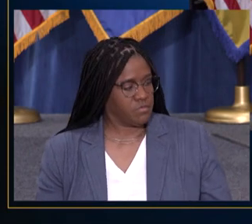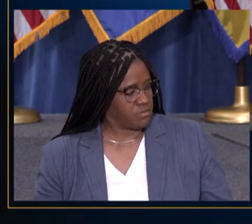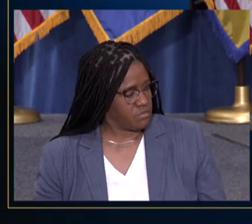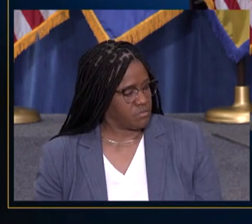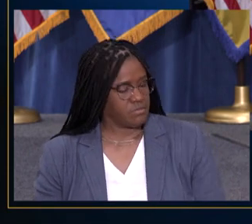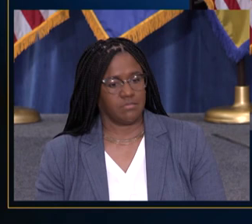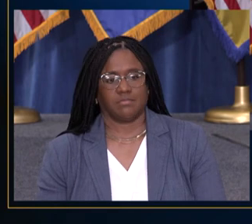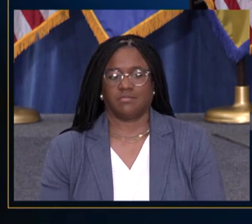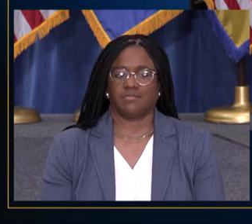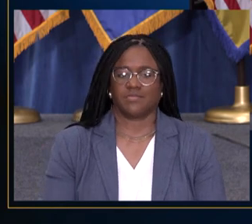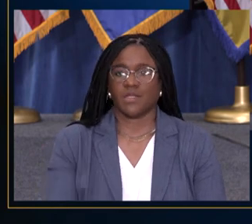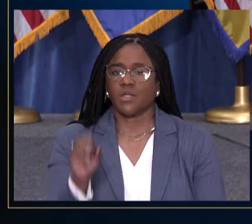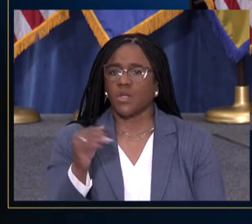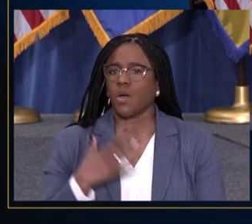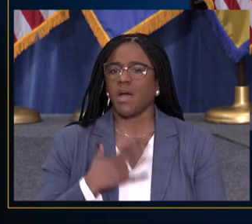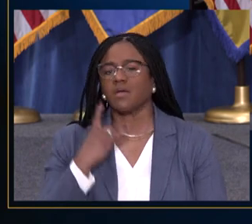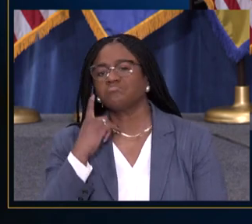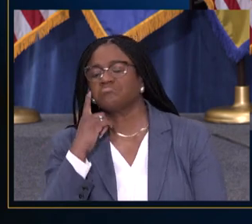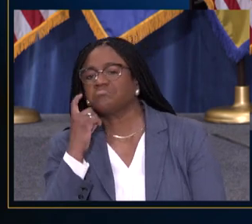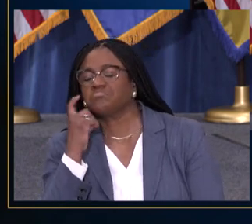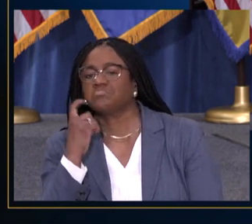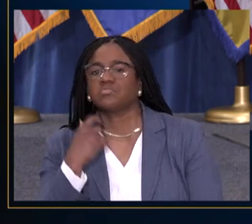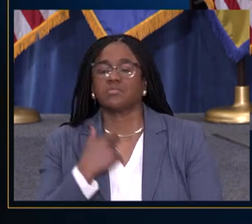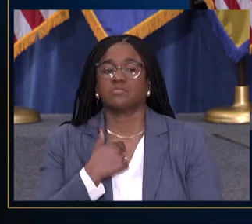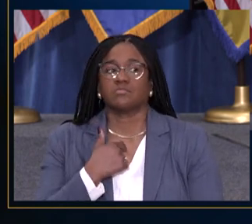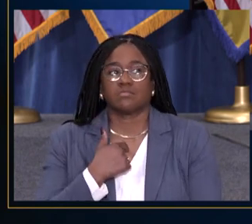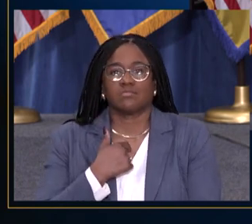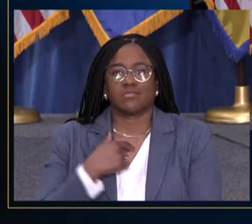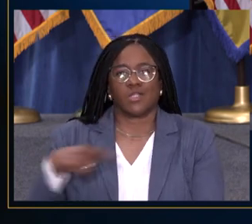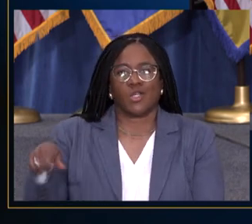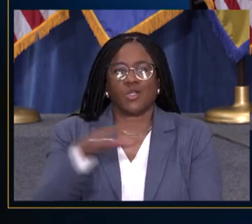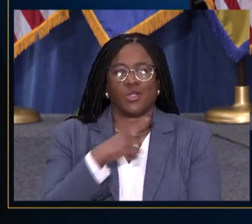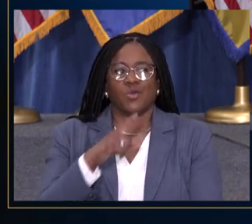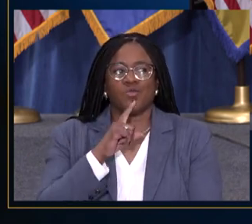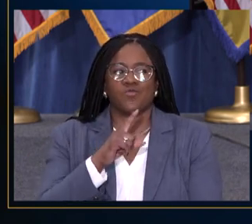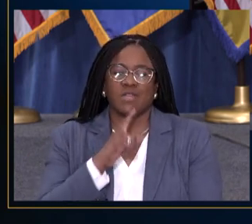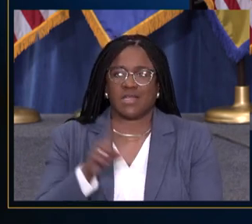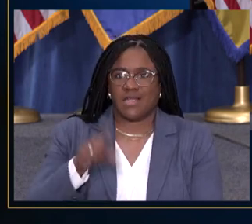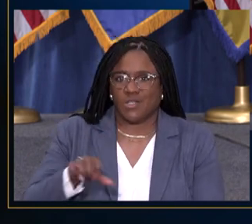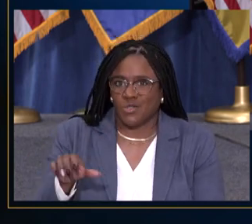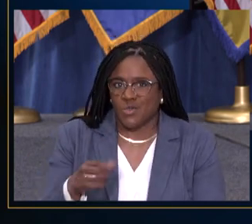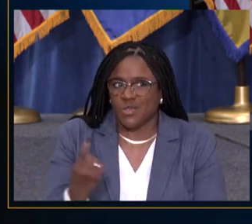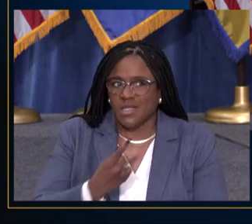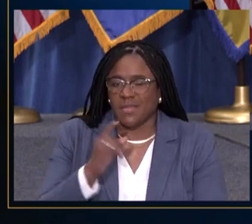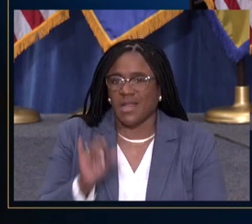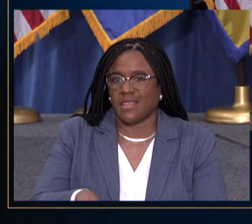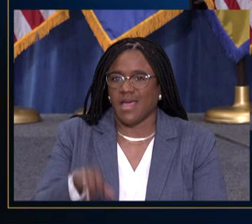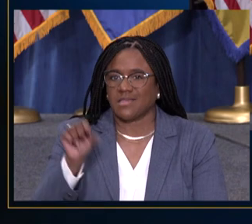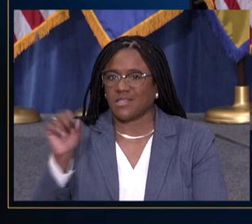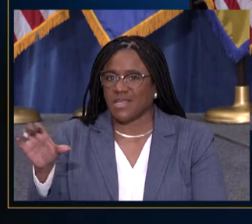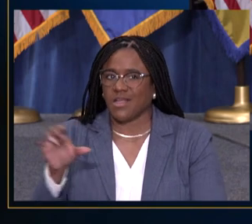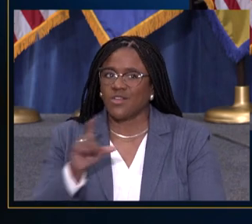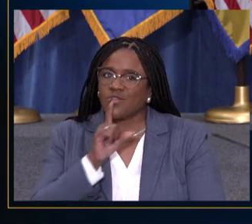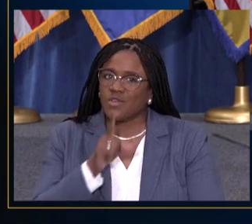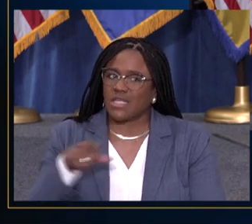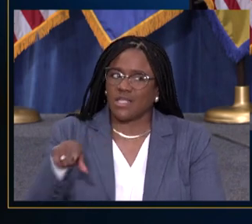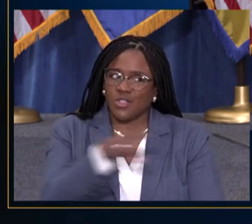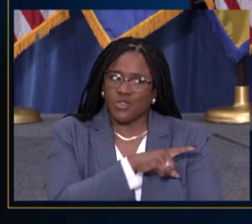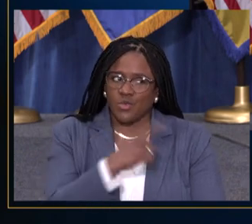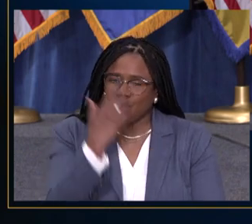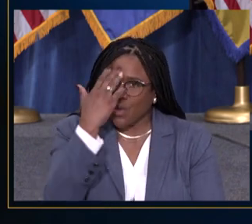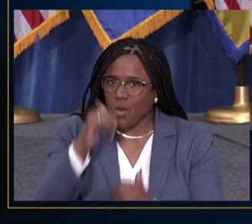And so my suspicion is I had you at a low in doing something like that for sickle cell. I had you at a low when it came